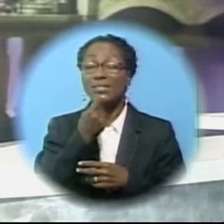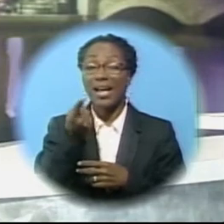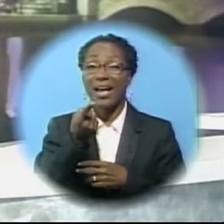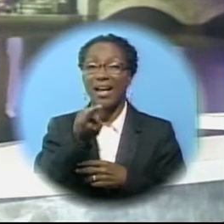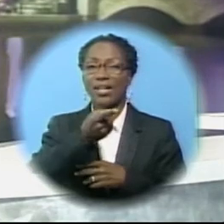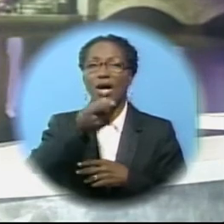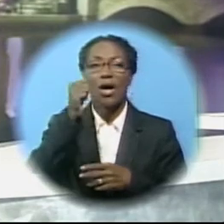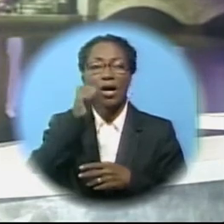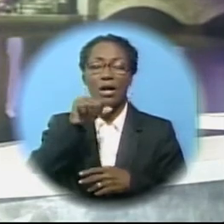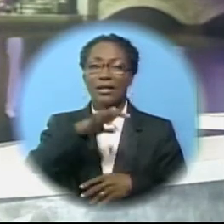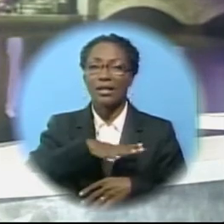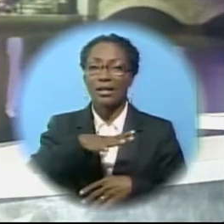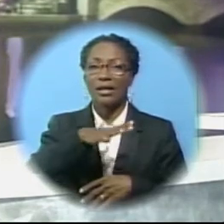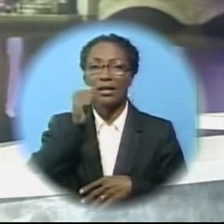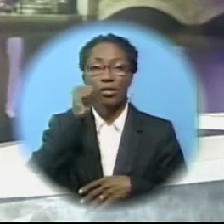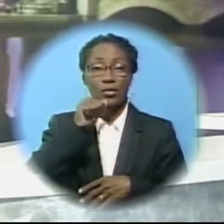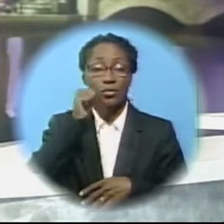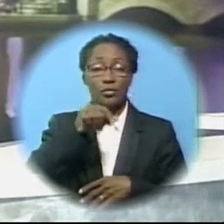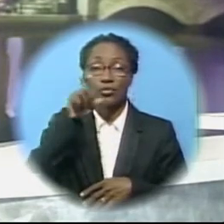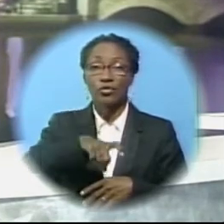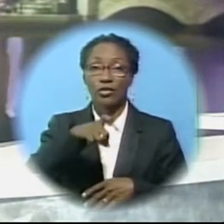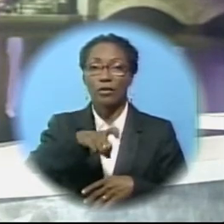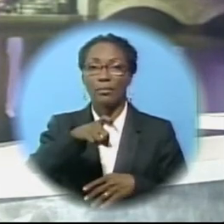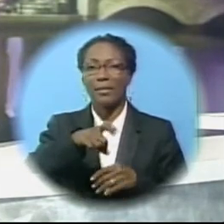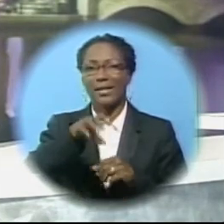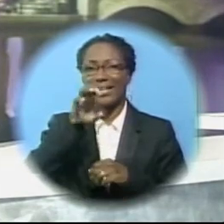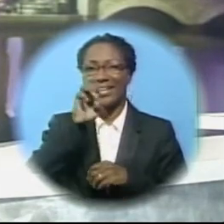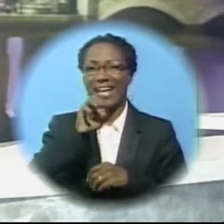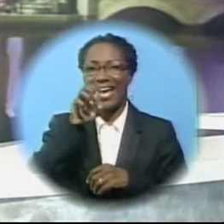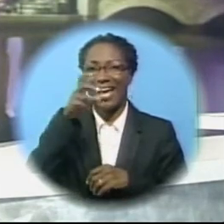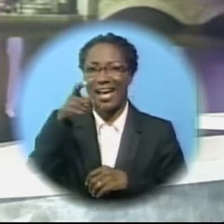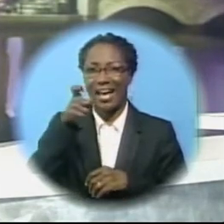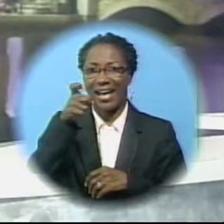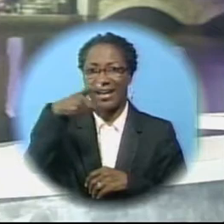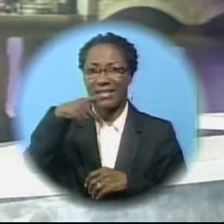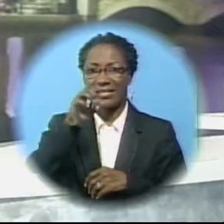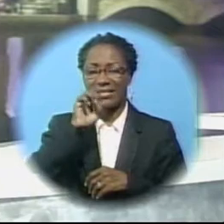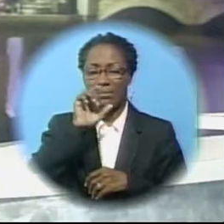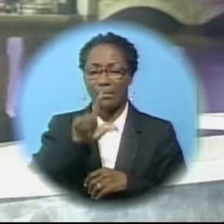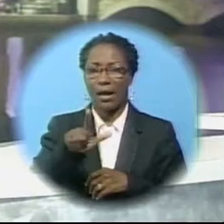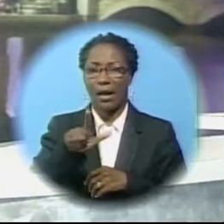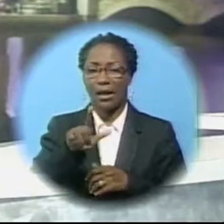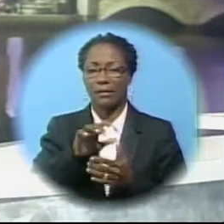alleged altercation with a teacher. He suggests the young girl may have a problem.